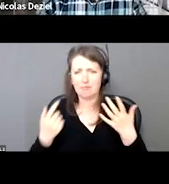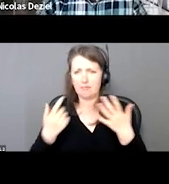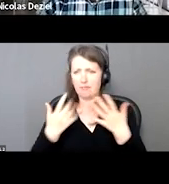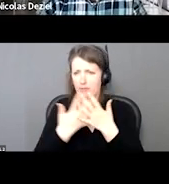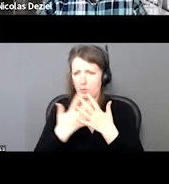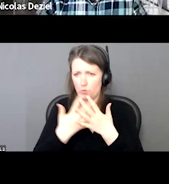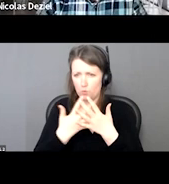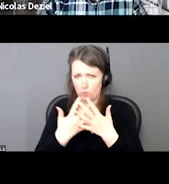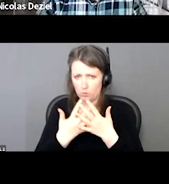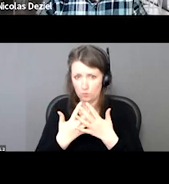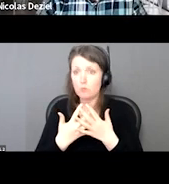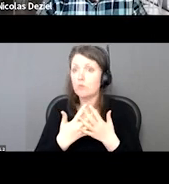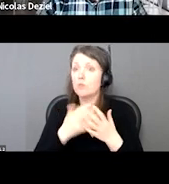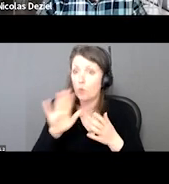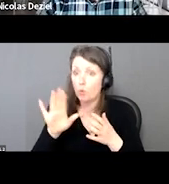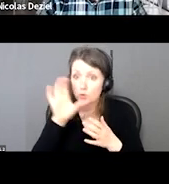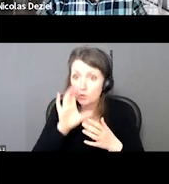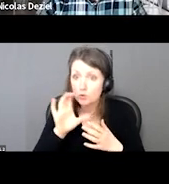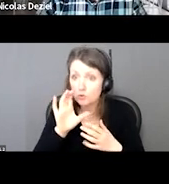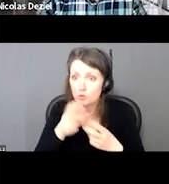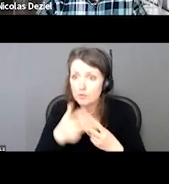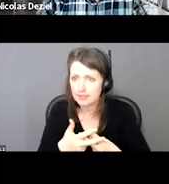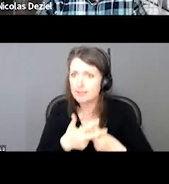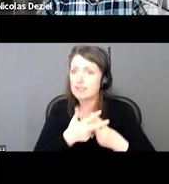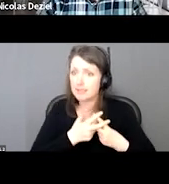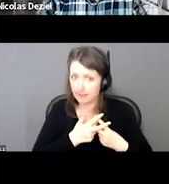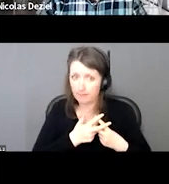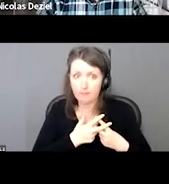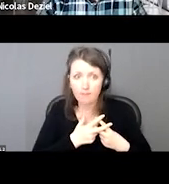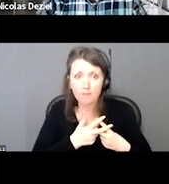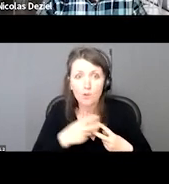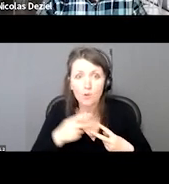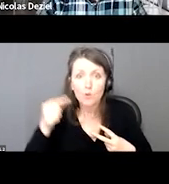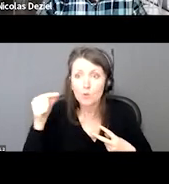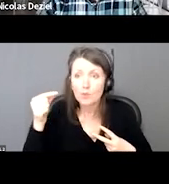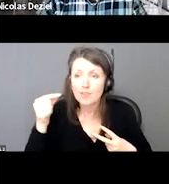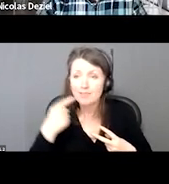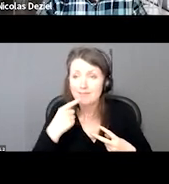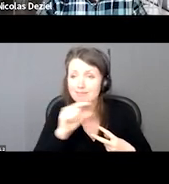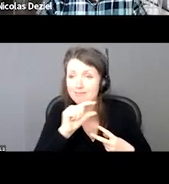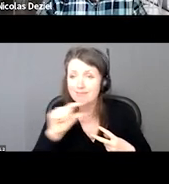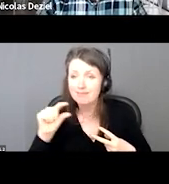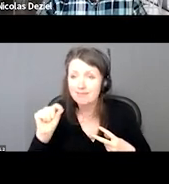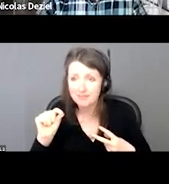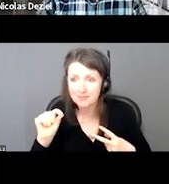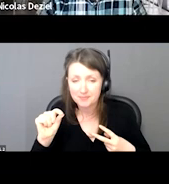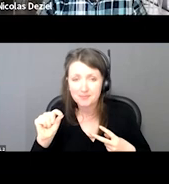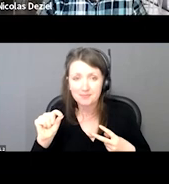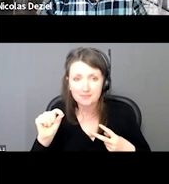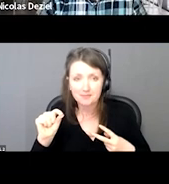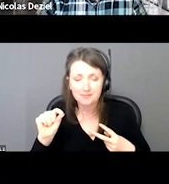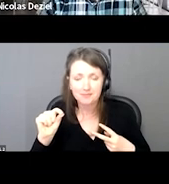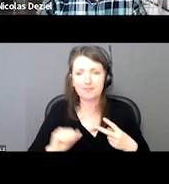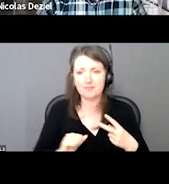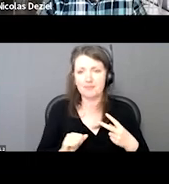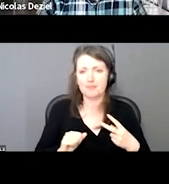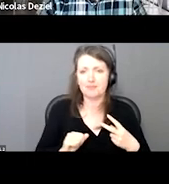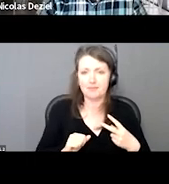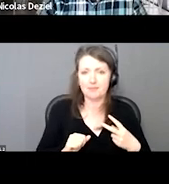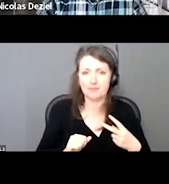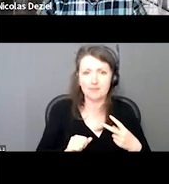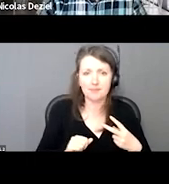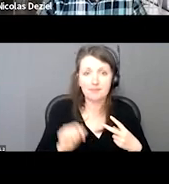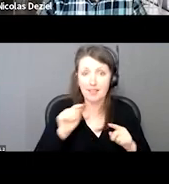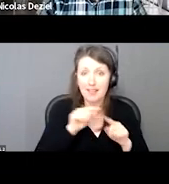your search so that you don't have to redo everything from scratch every single time. That's one interesting feature. And